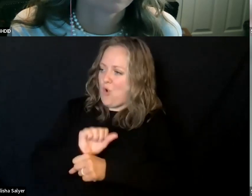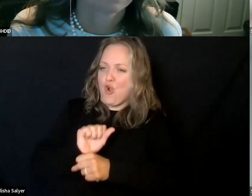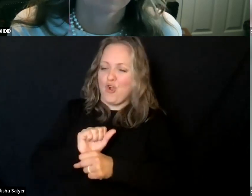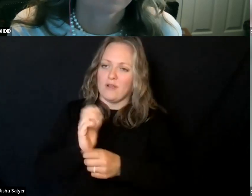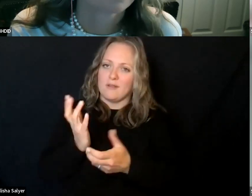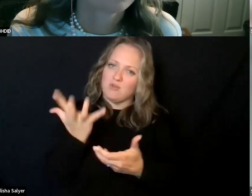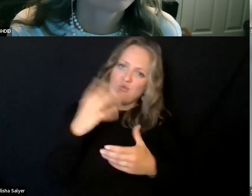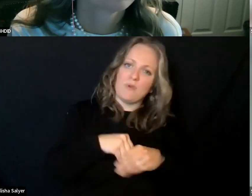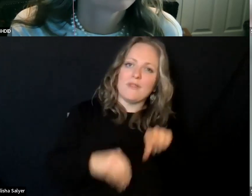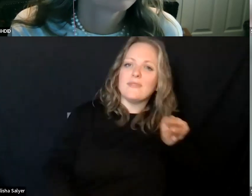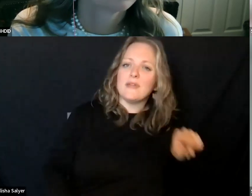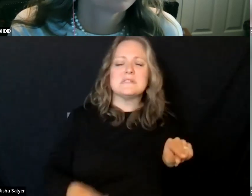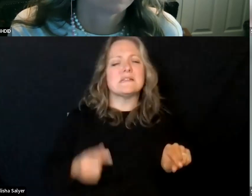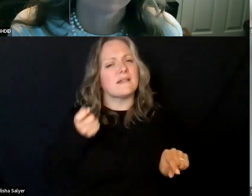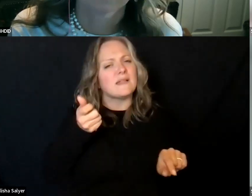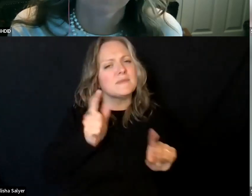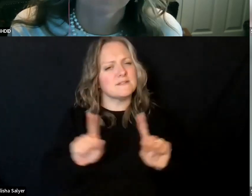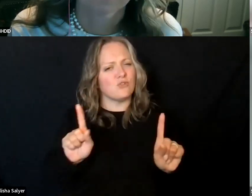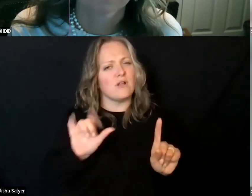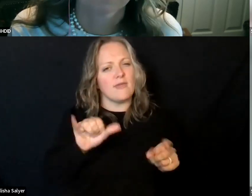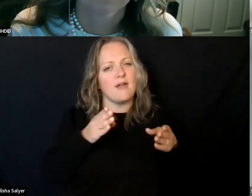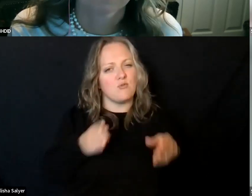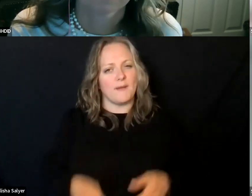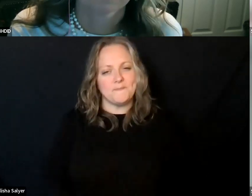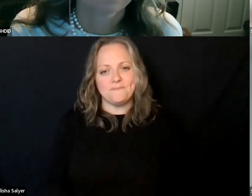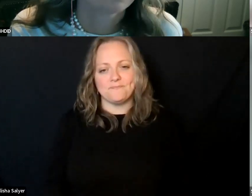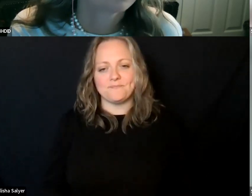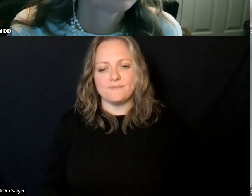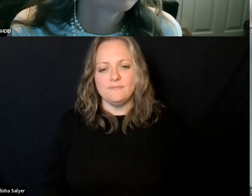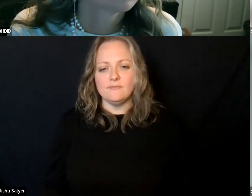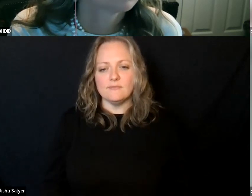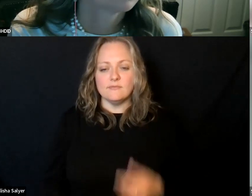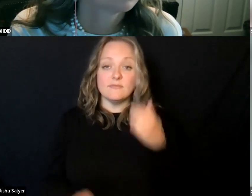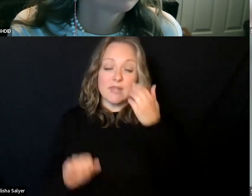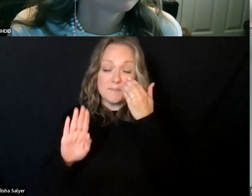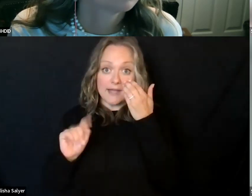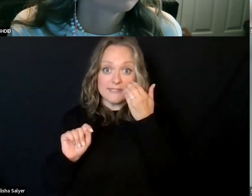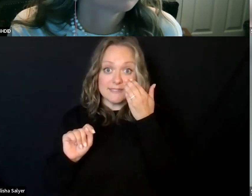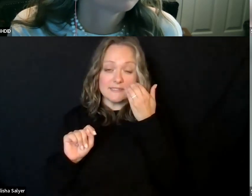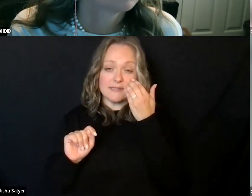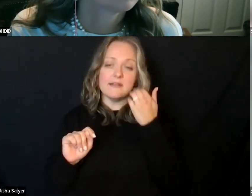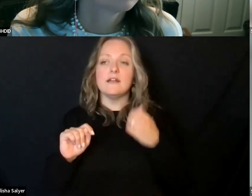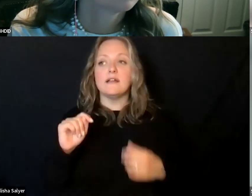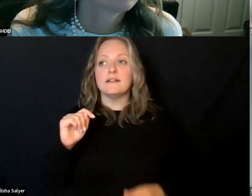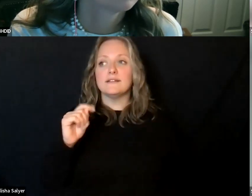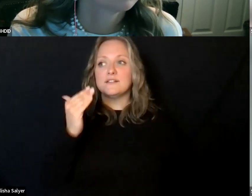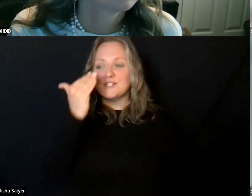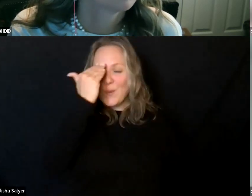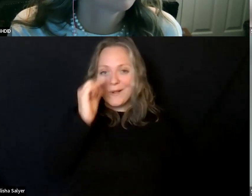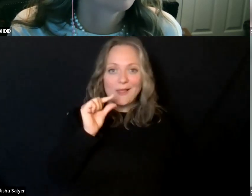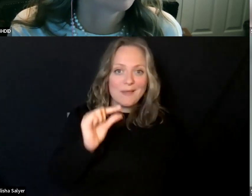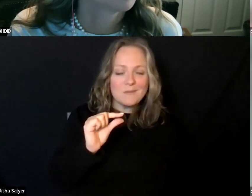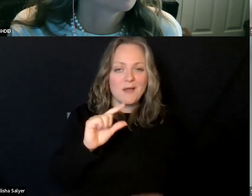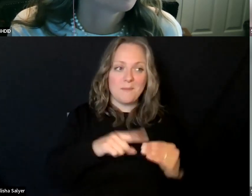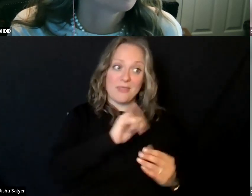it is a bit different in that way on the surface. But I would say, knowing a little bit about Sources of